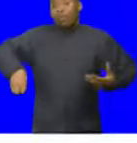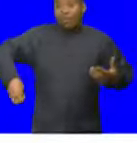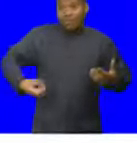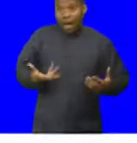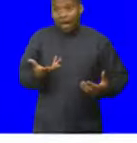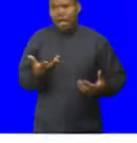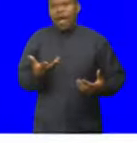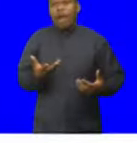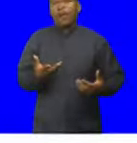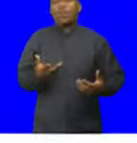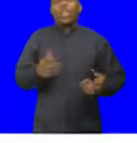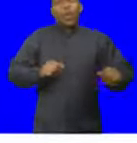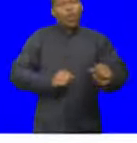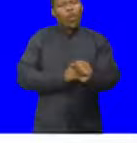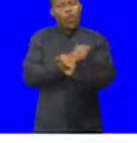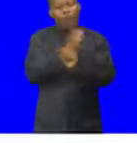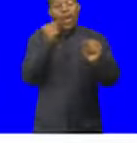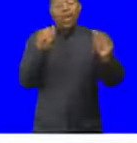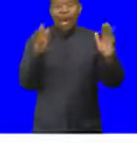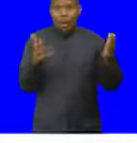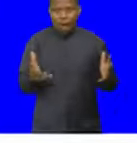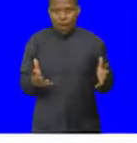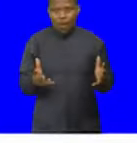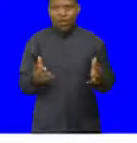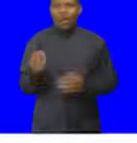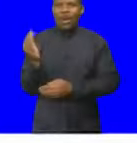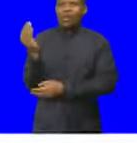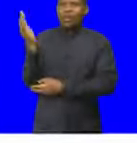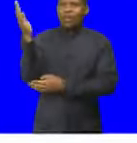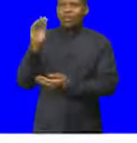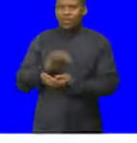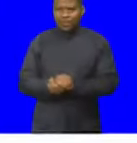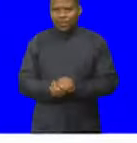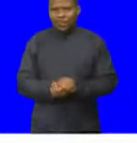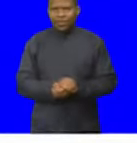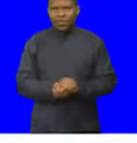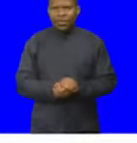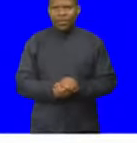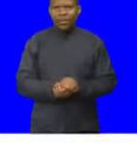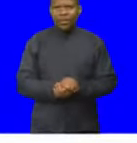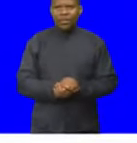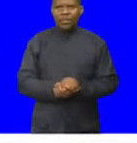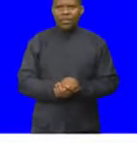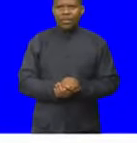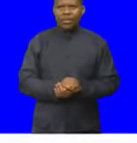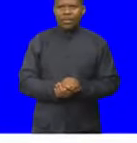amathuba labanawo kule midlalo lesithupha lesele. More psychological classes,